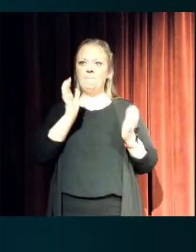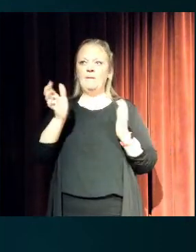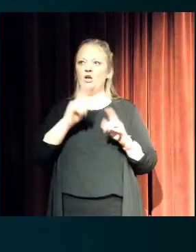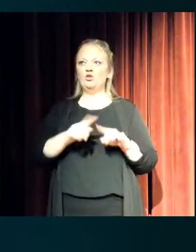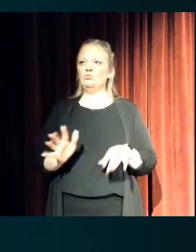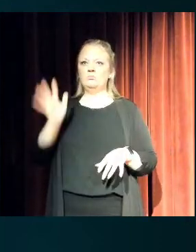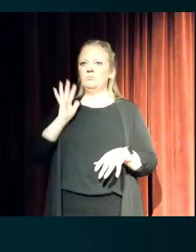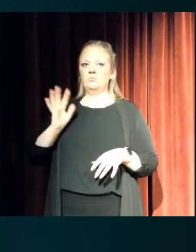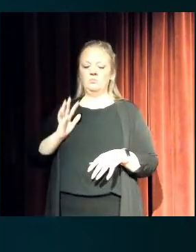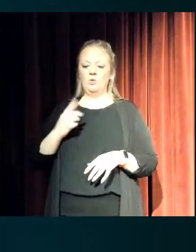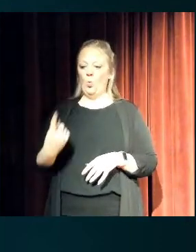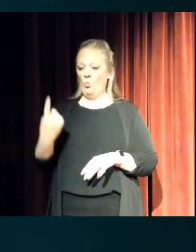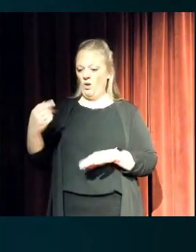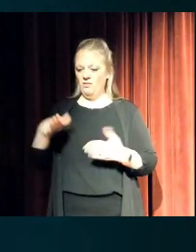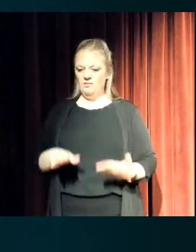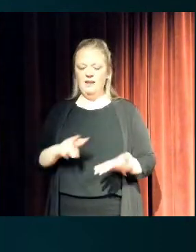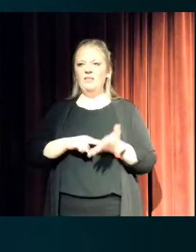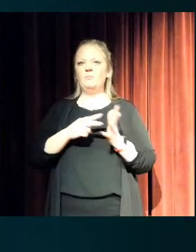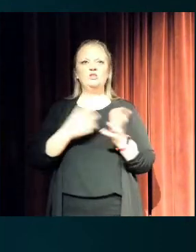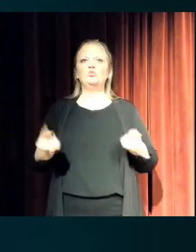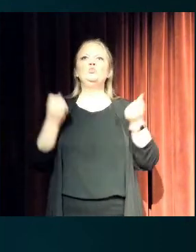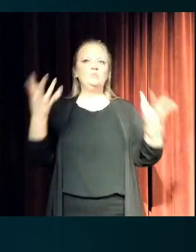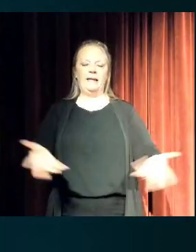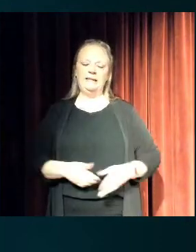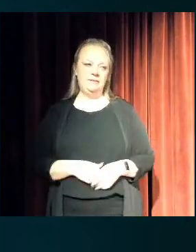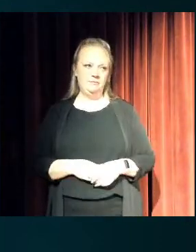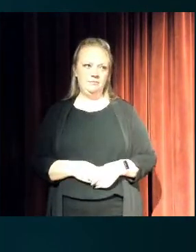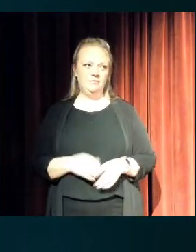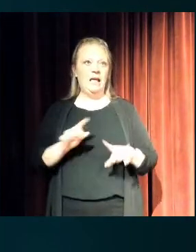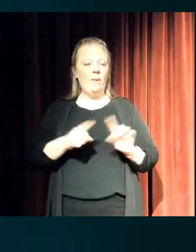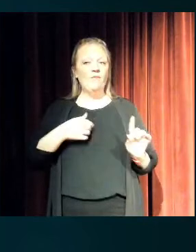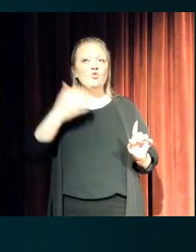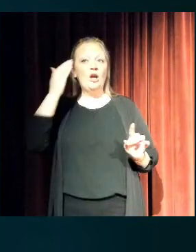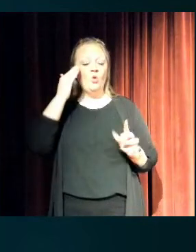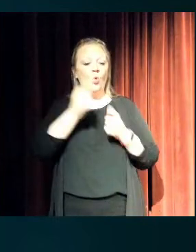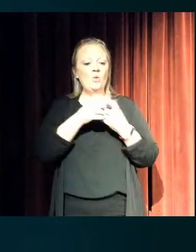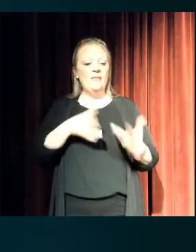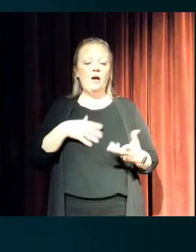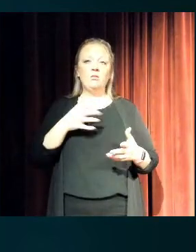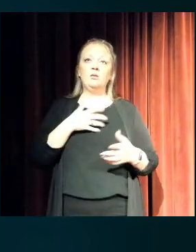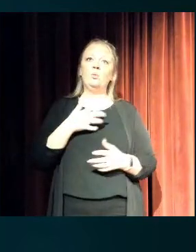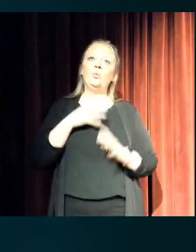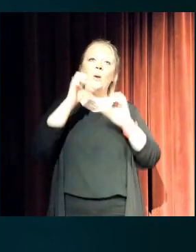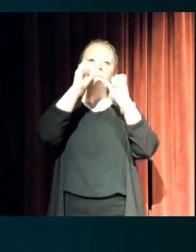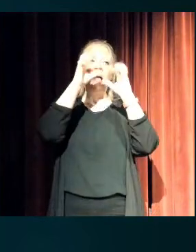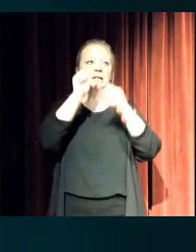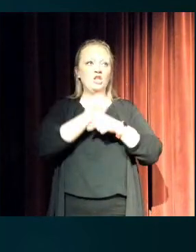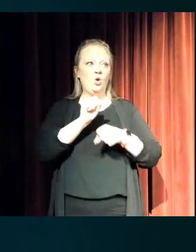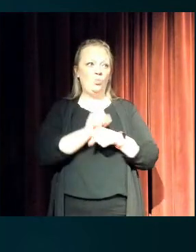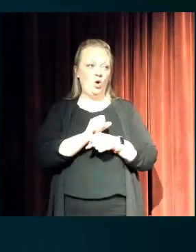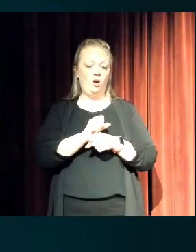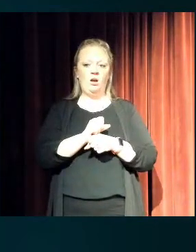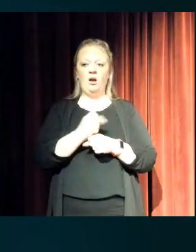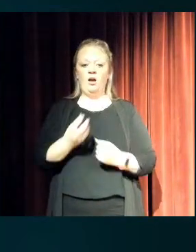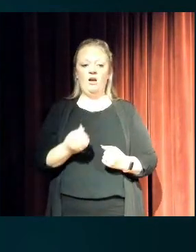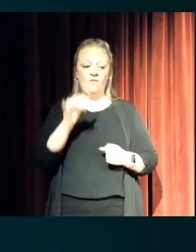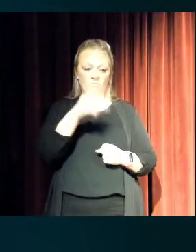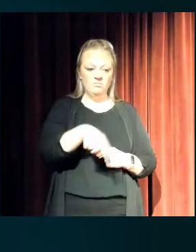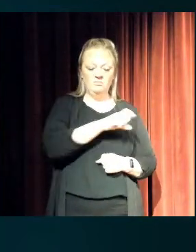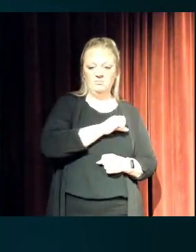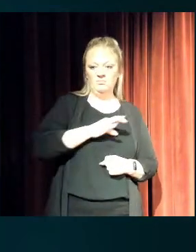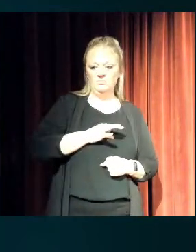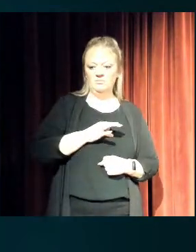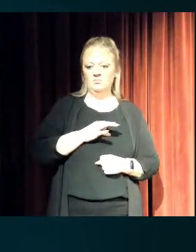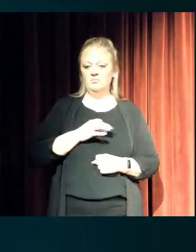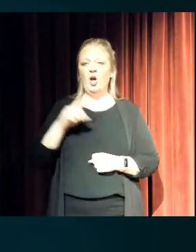Every death is one death too many. However, I know that without the incredible work of many, hundreds more could have been lost